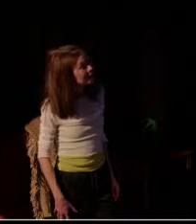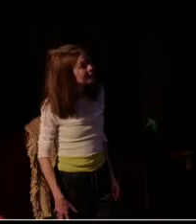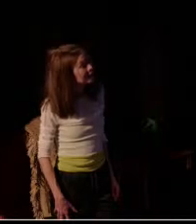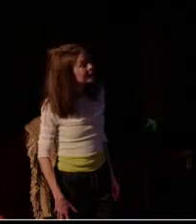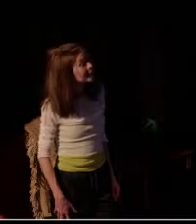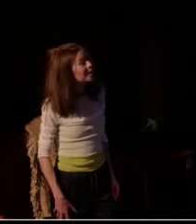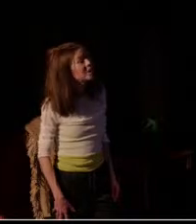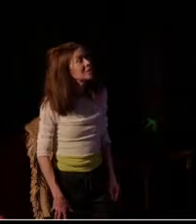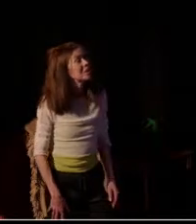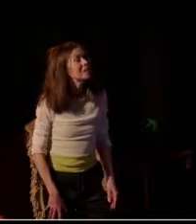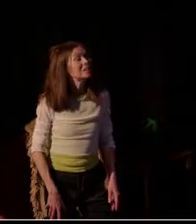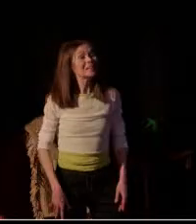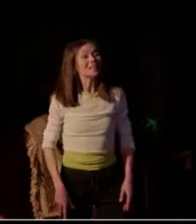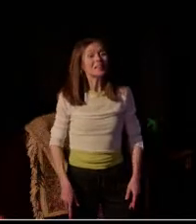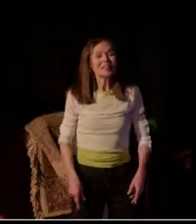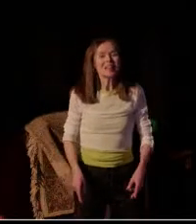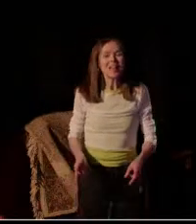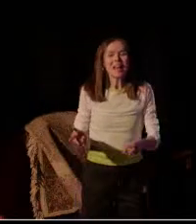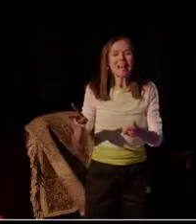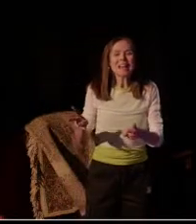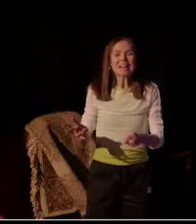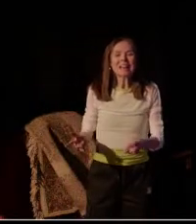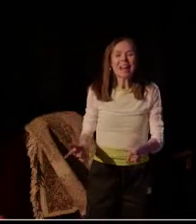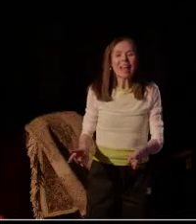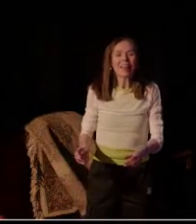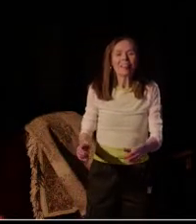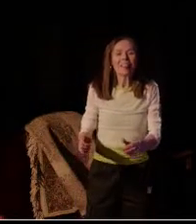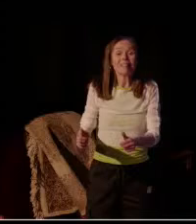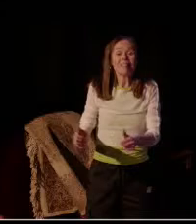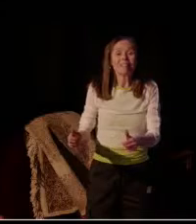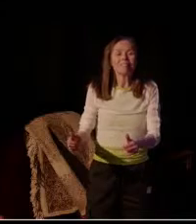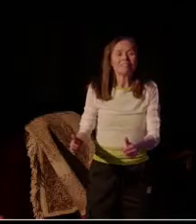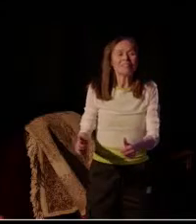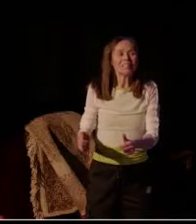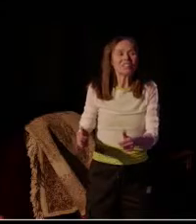Bequeath to death your numbness, for from death,